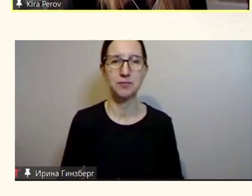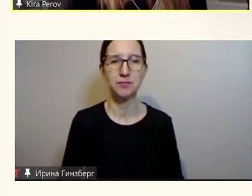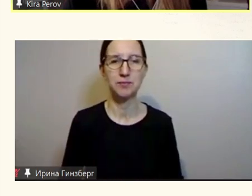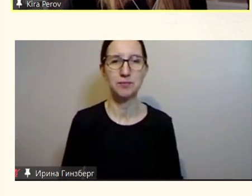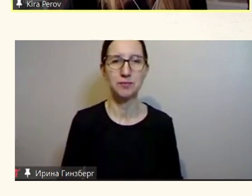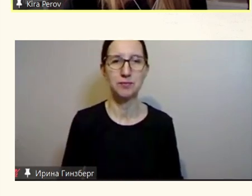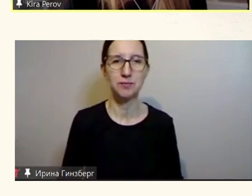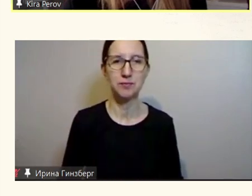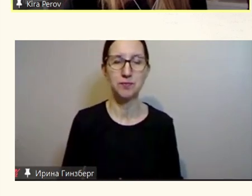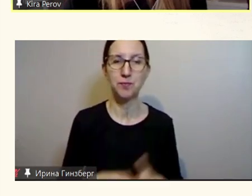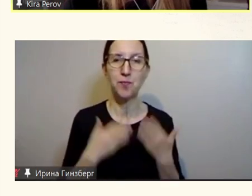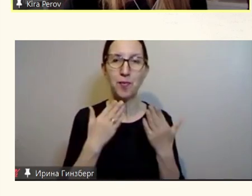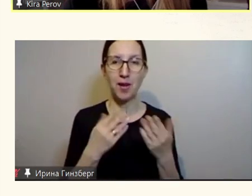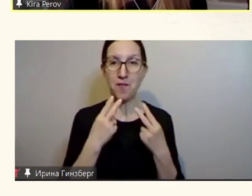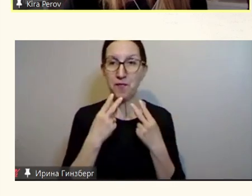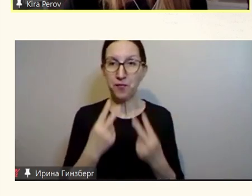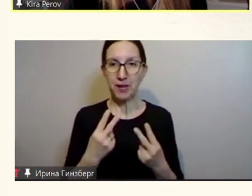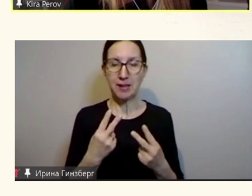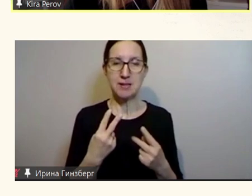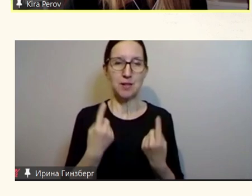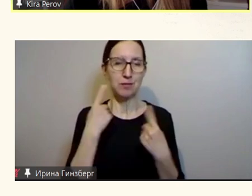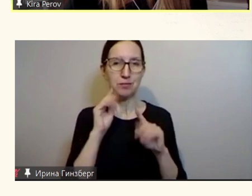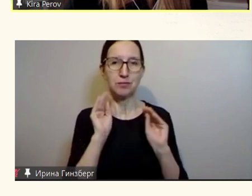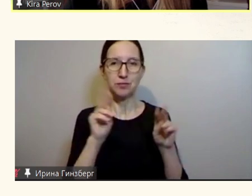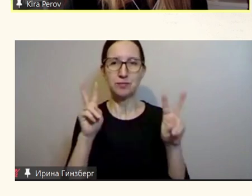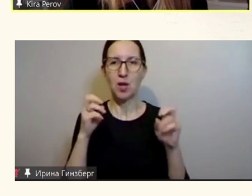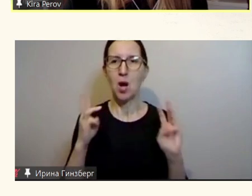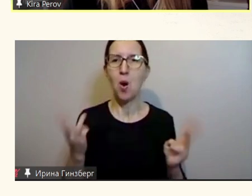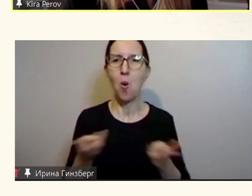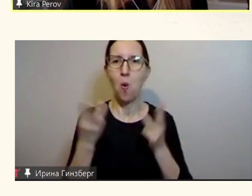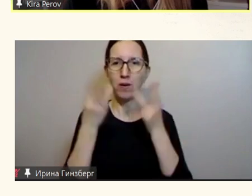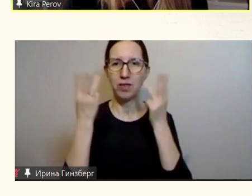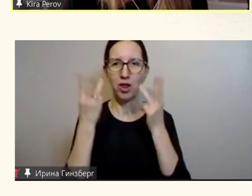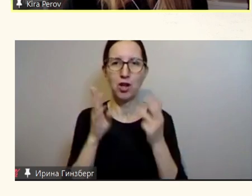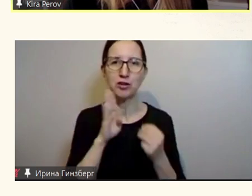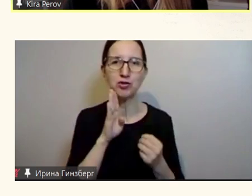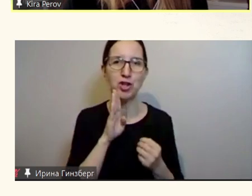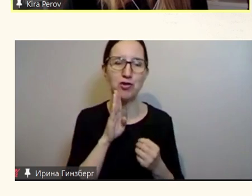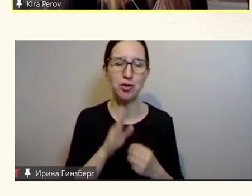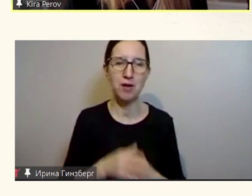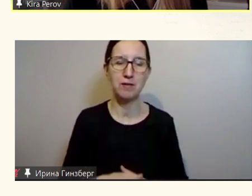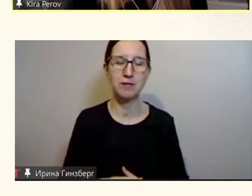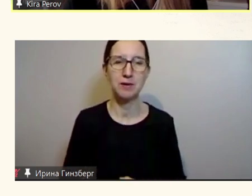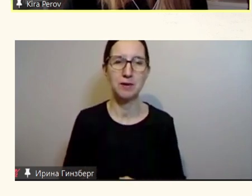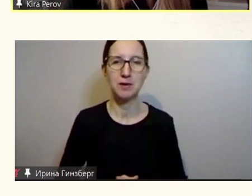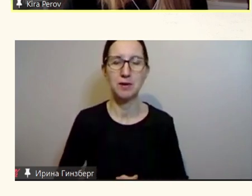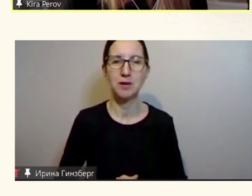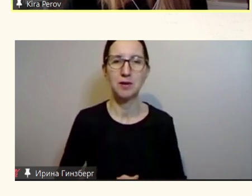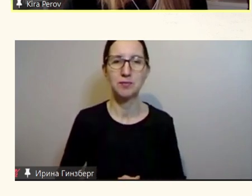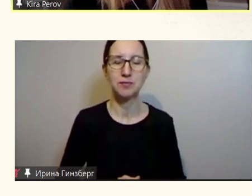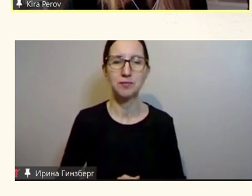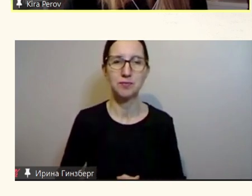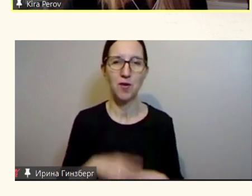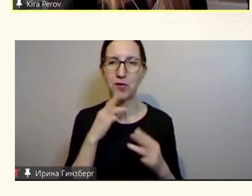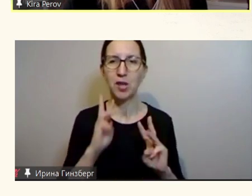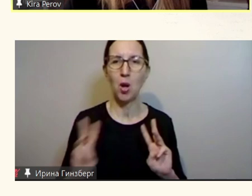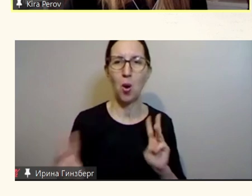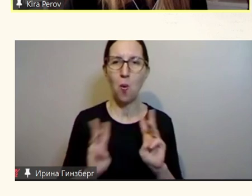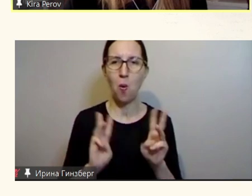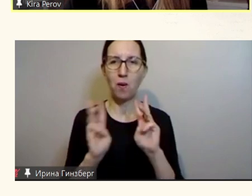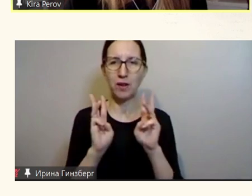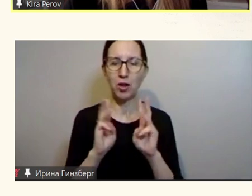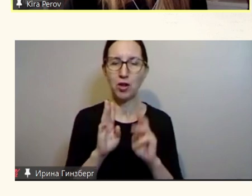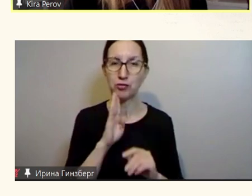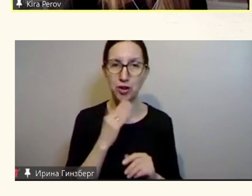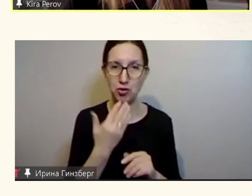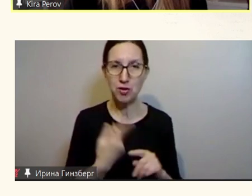which is one of the pieces that you have in the exhibition. You can see how huge the screen is. And there's Isolde. That's the